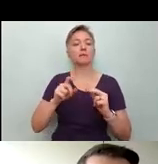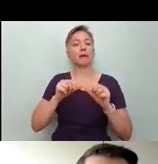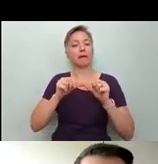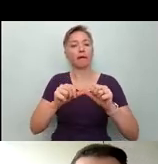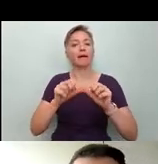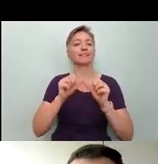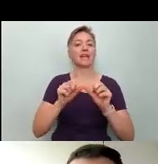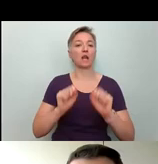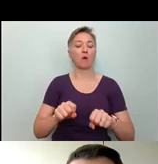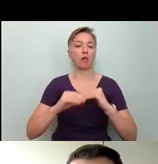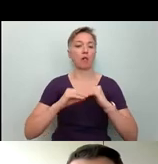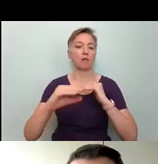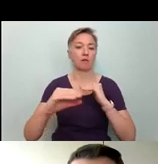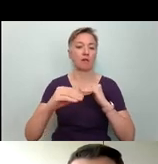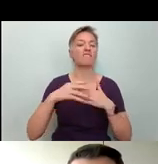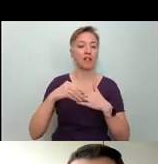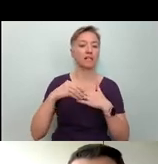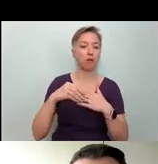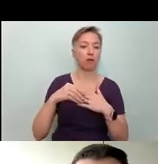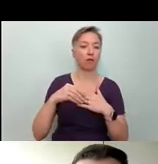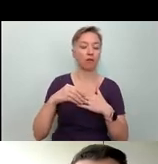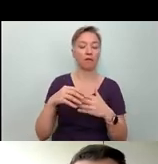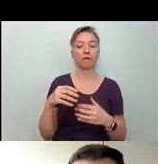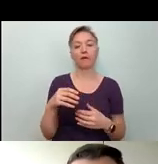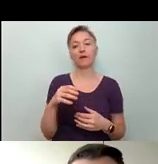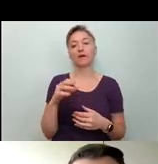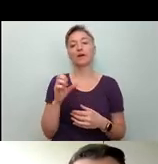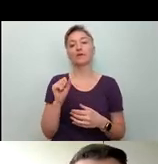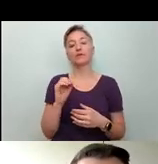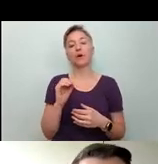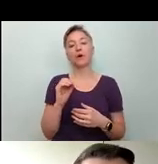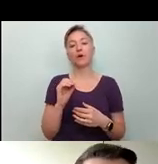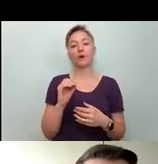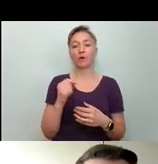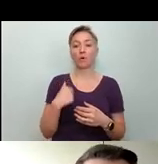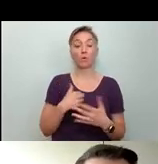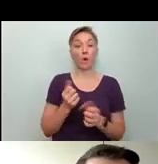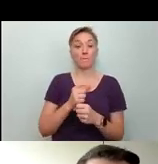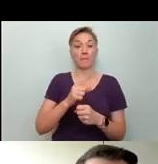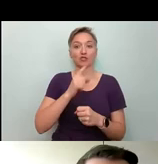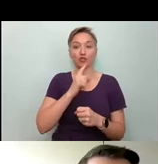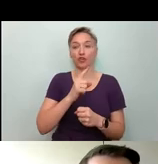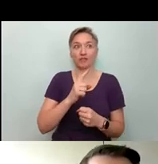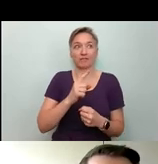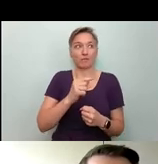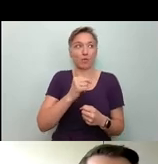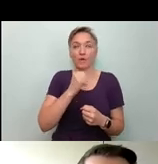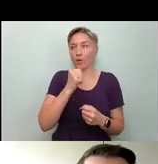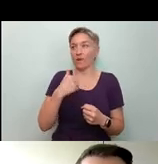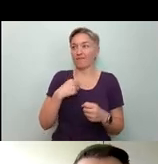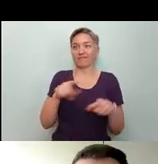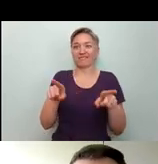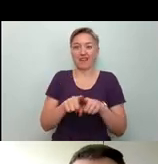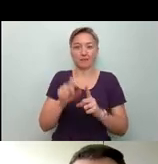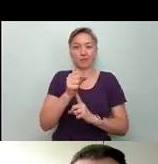long term. And so as we look at, you know, trying to ensure we don't end up back in the same boat that we're in today,